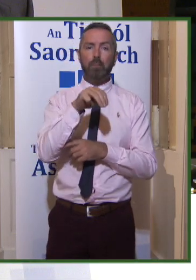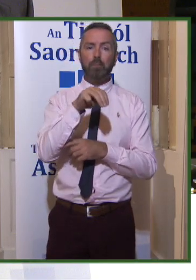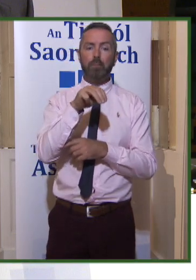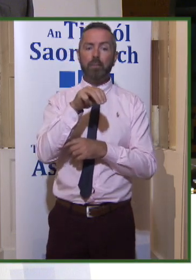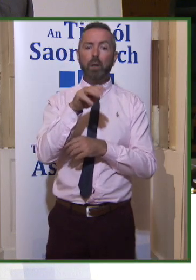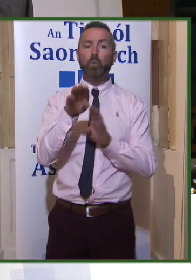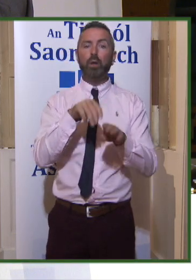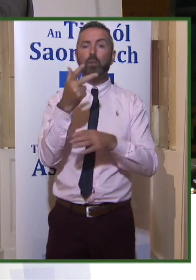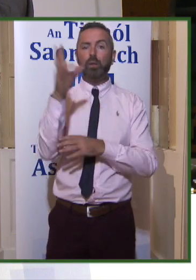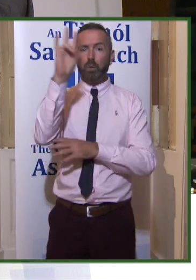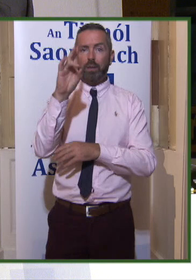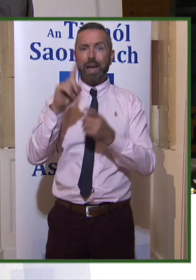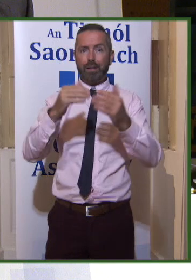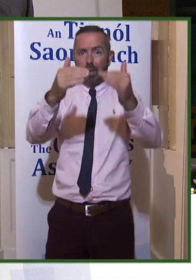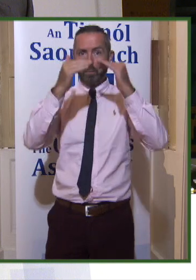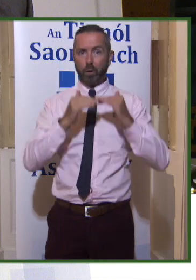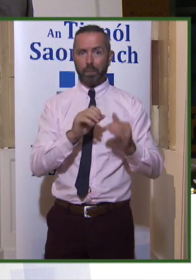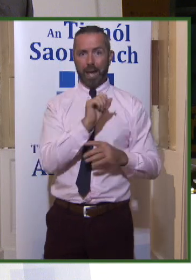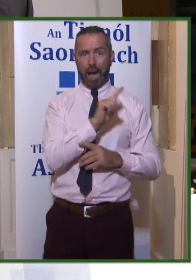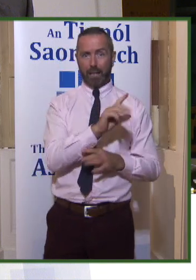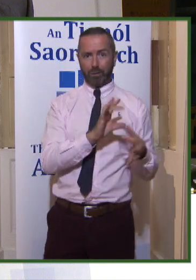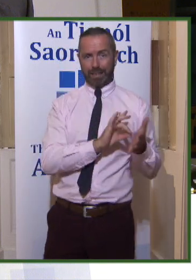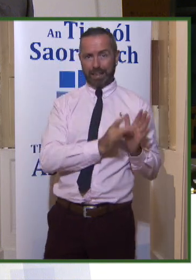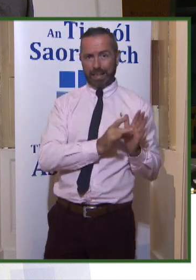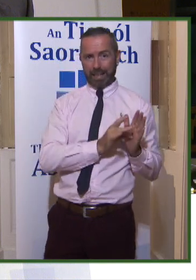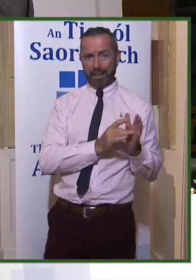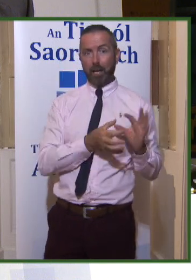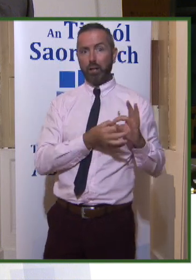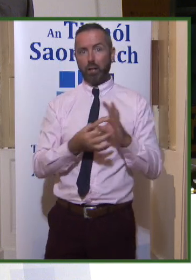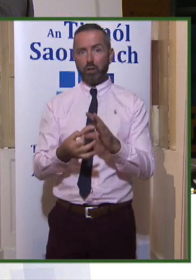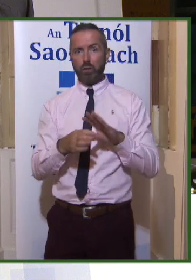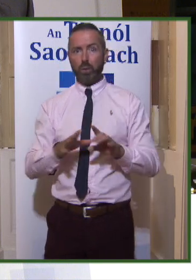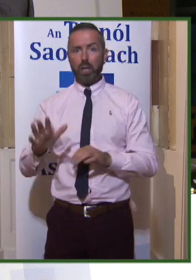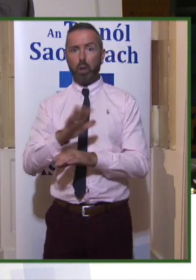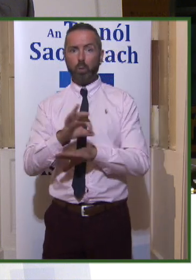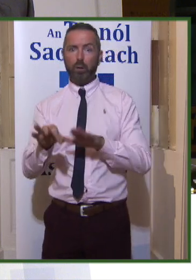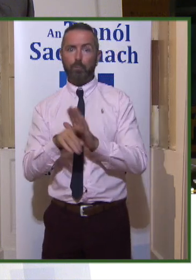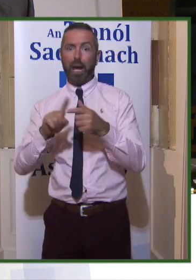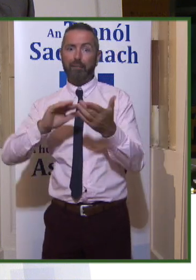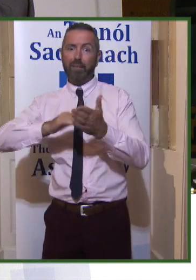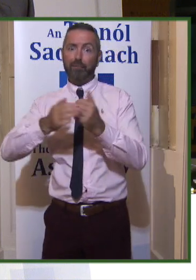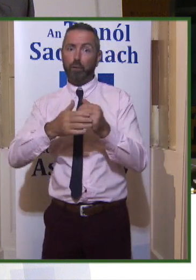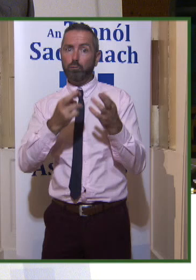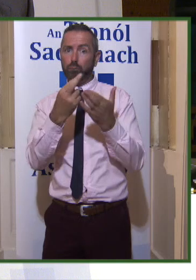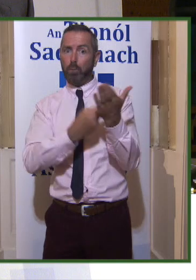at the bottom of the sheet, we'll put the asterisk in conjunction with local government, and we'll fix it for the report.